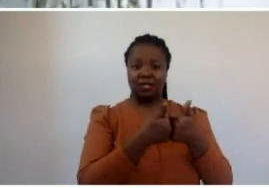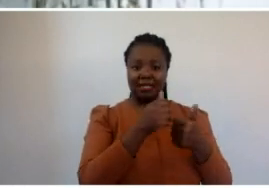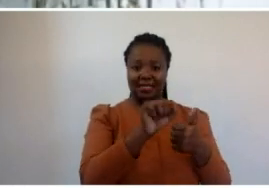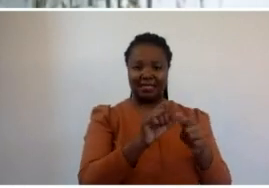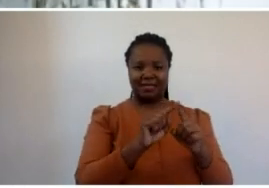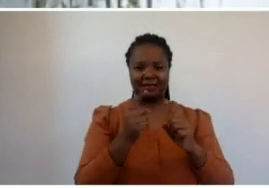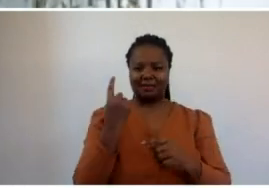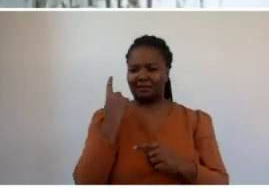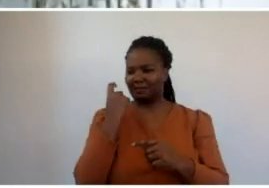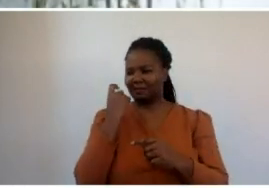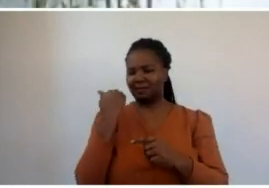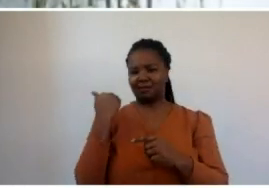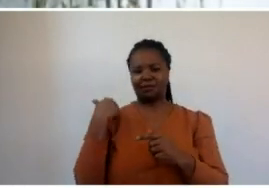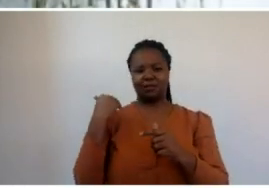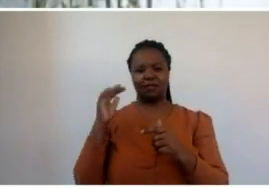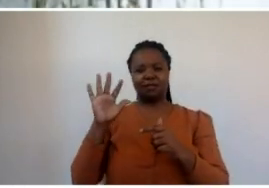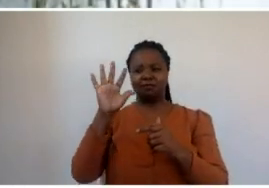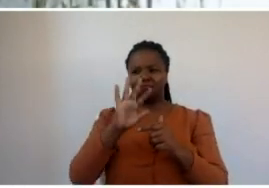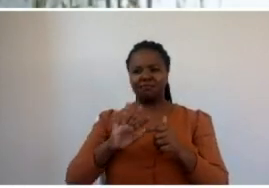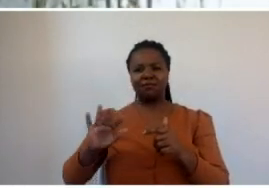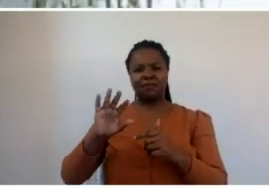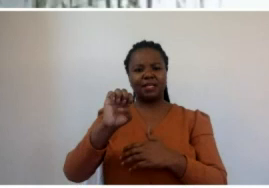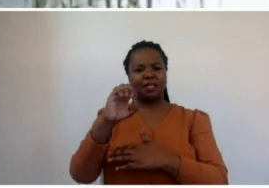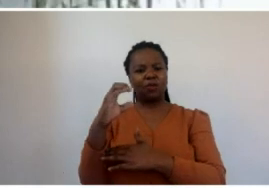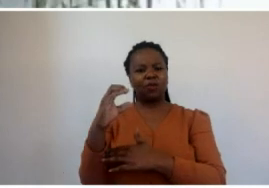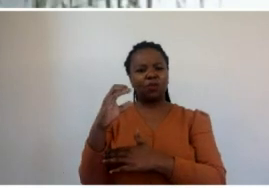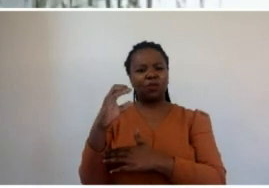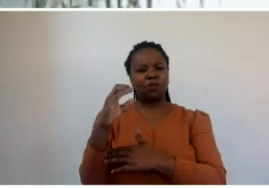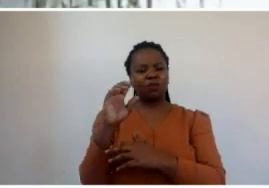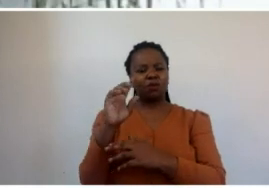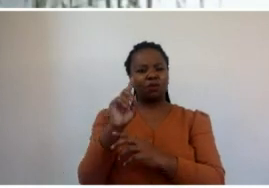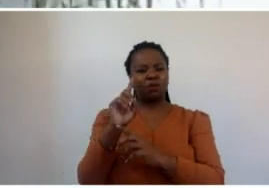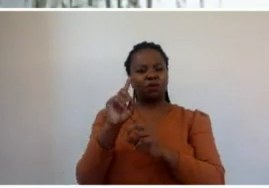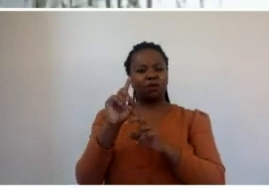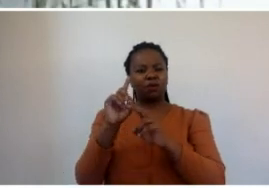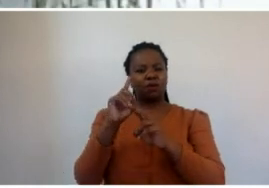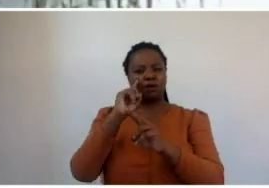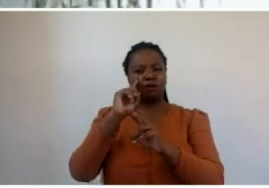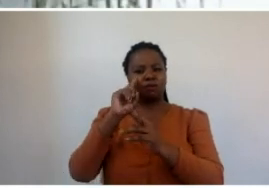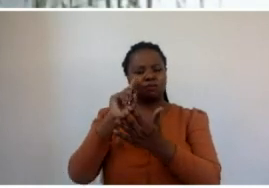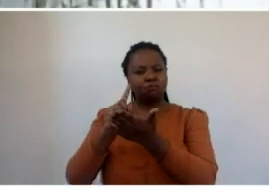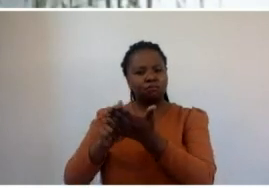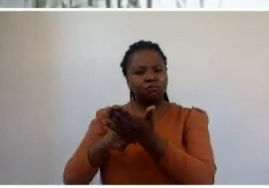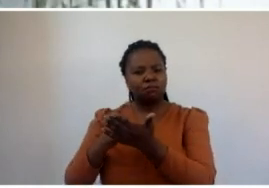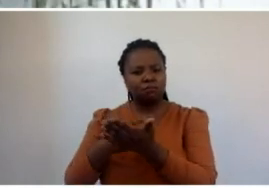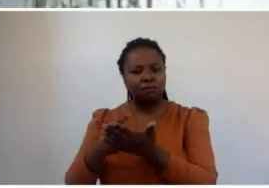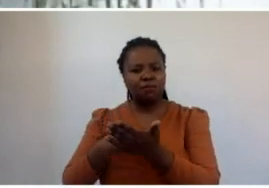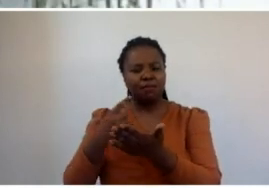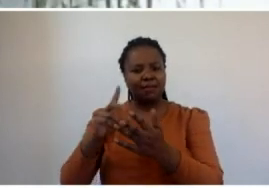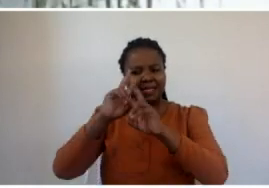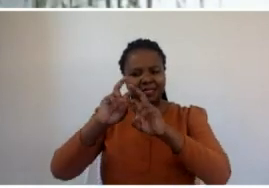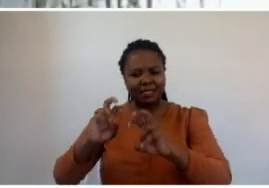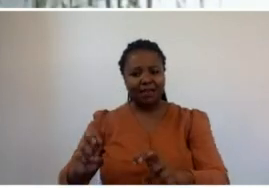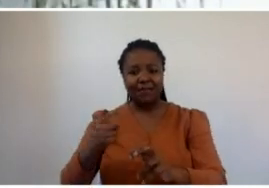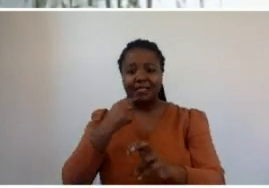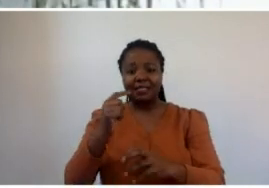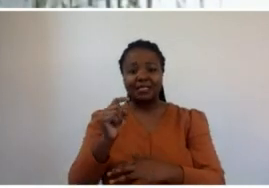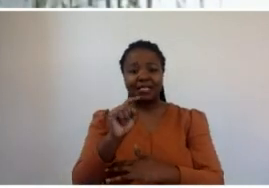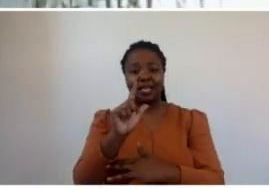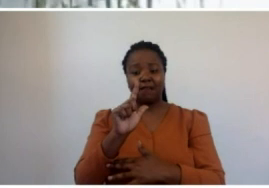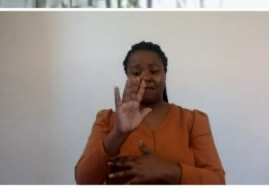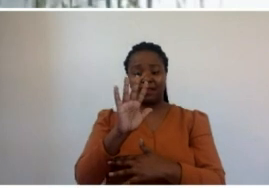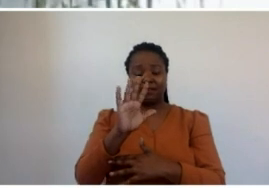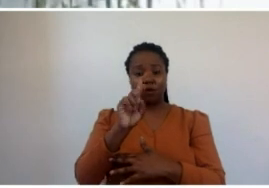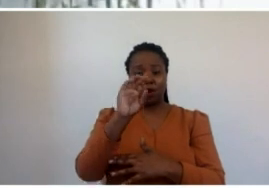Rights Agency's EU LGBTI survey, 51% of the harassment experienced by young people